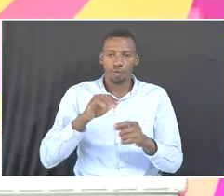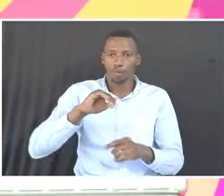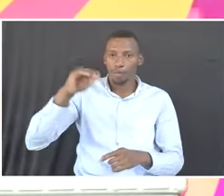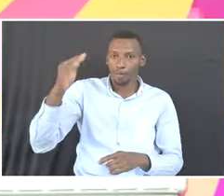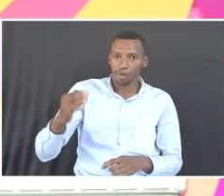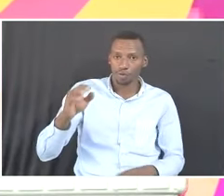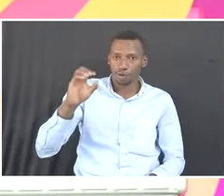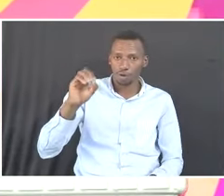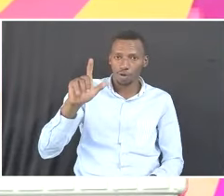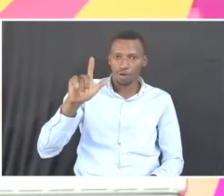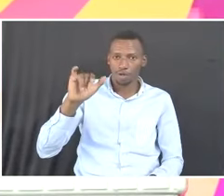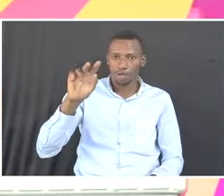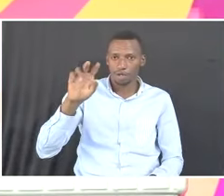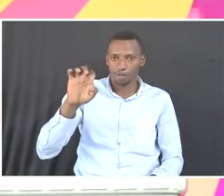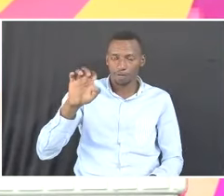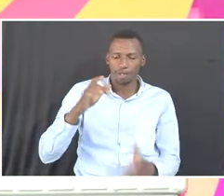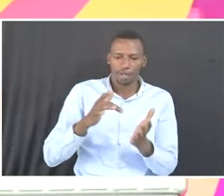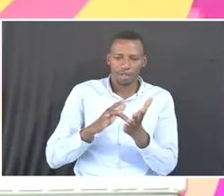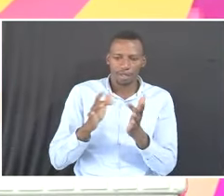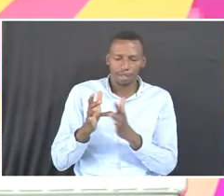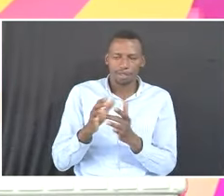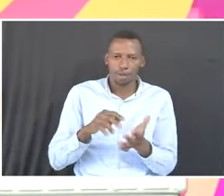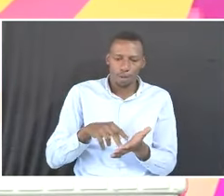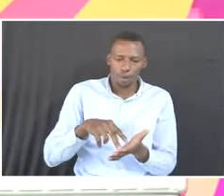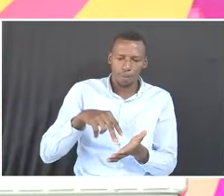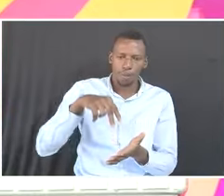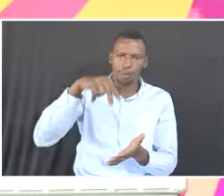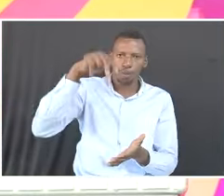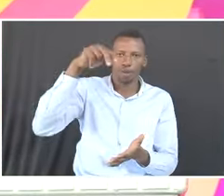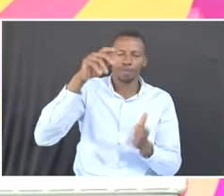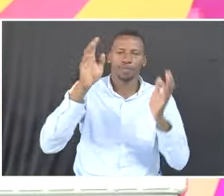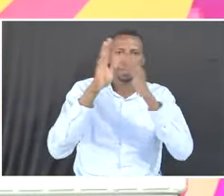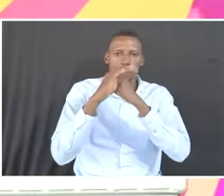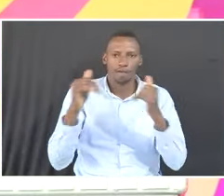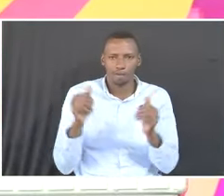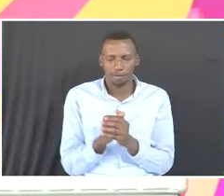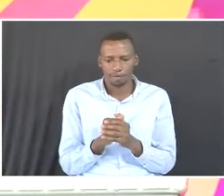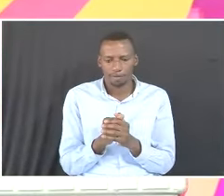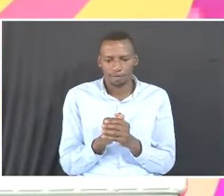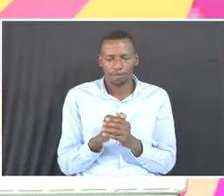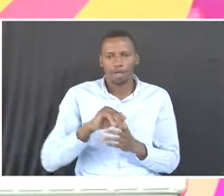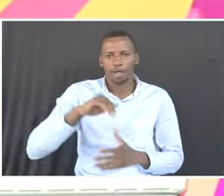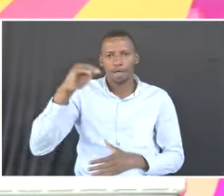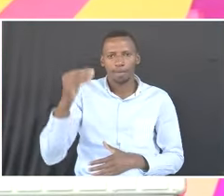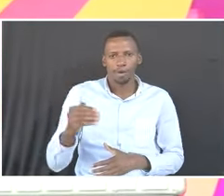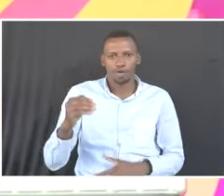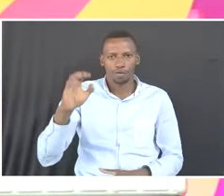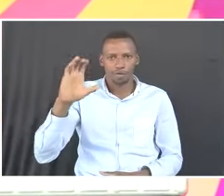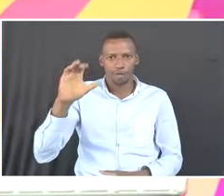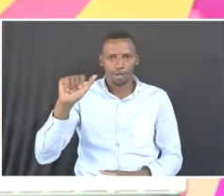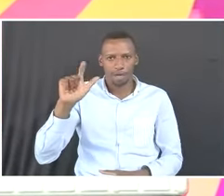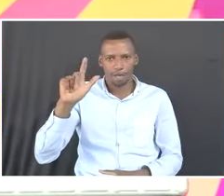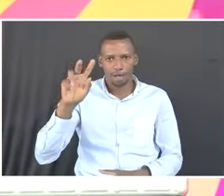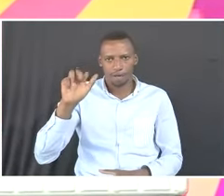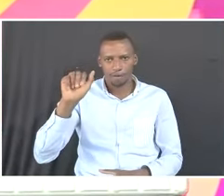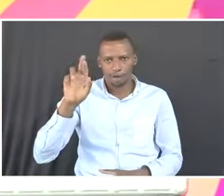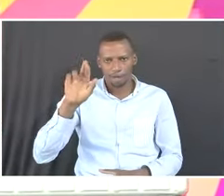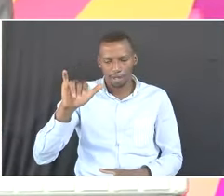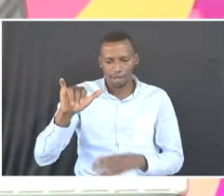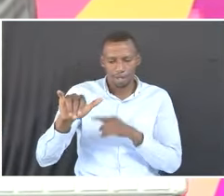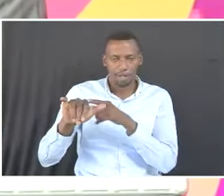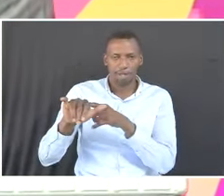heaven. On Mount Calvary, also called Golgotha, a place of the skull, is the